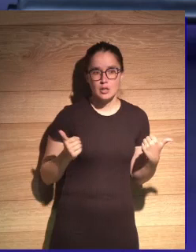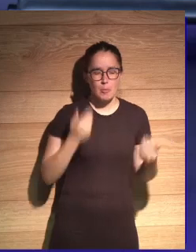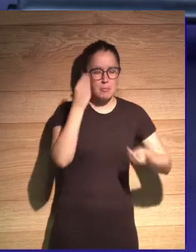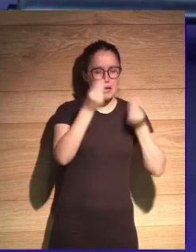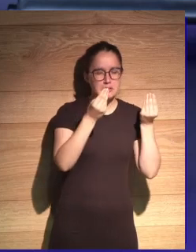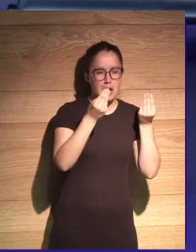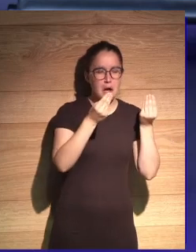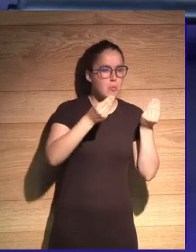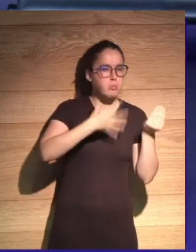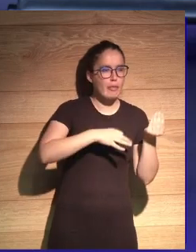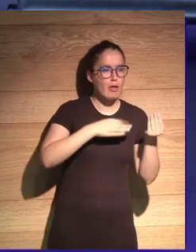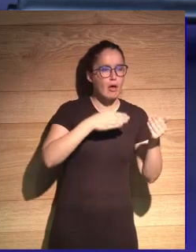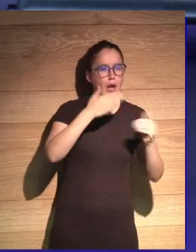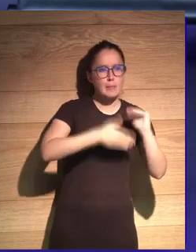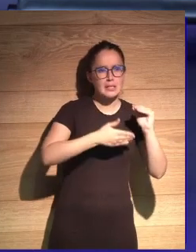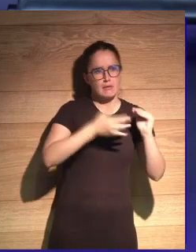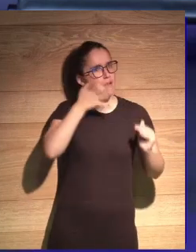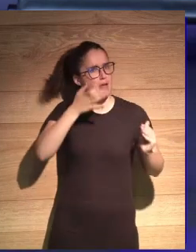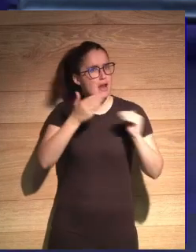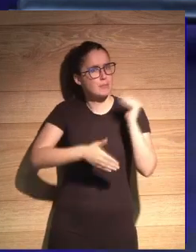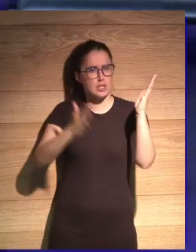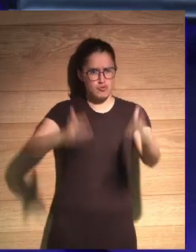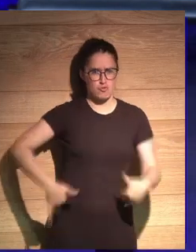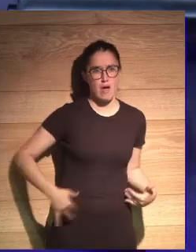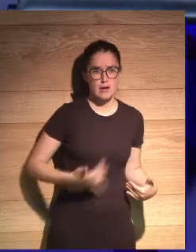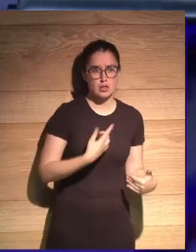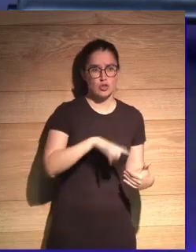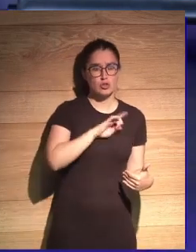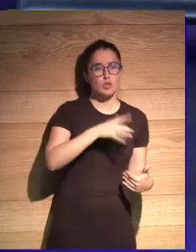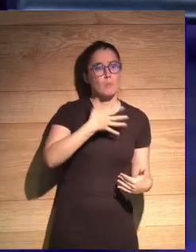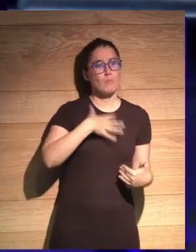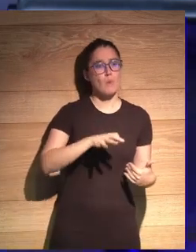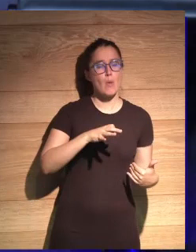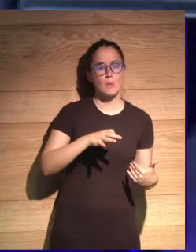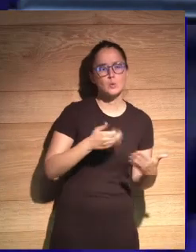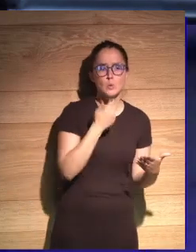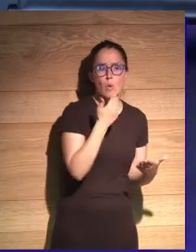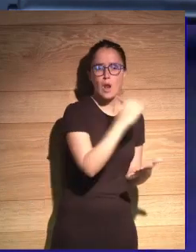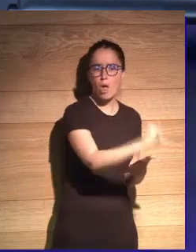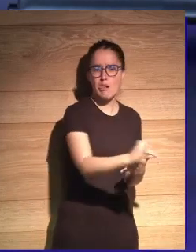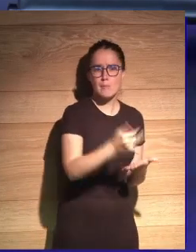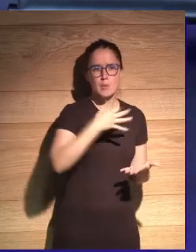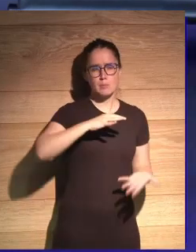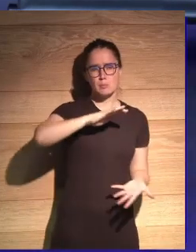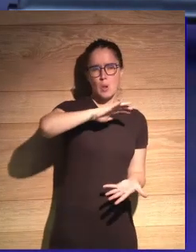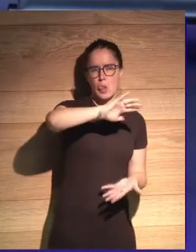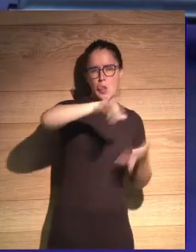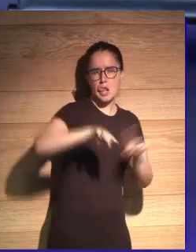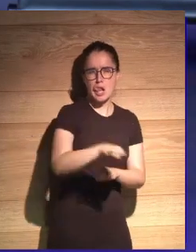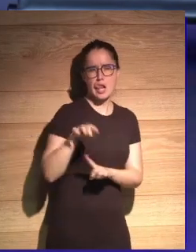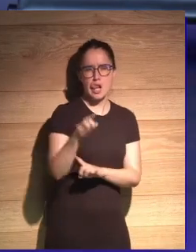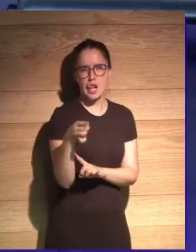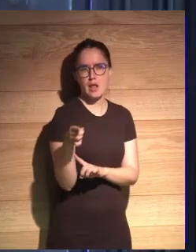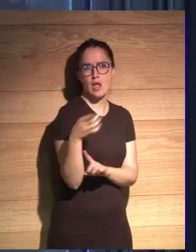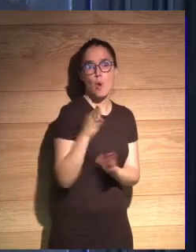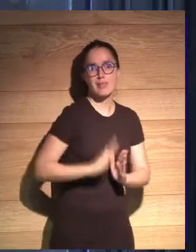human beings have more potential than what they think. There is no object at the reach of humans that cannot